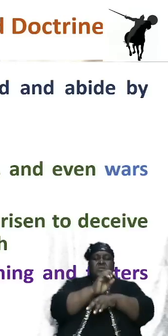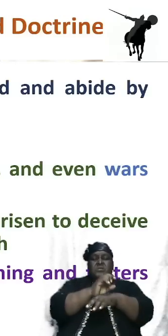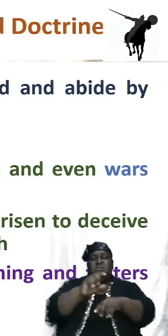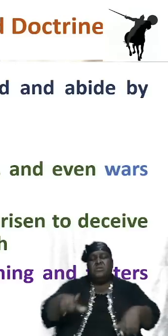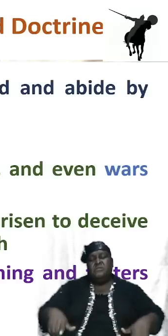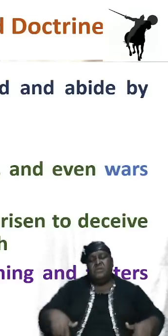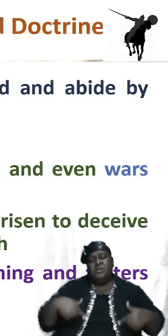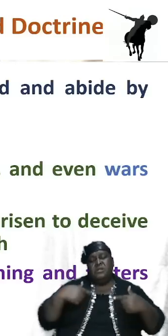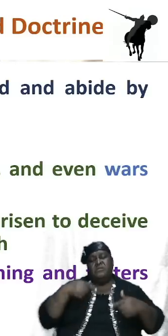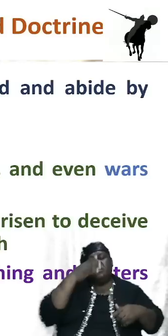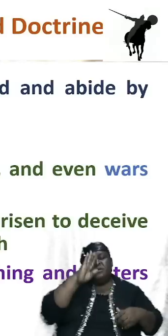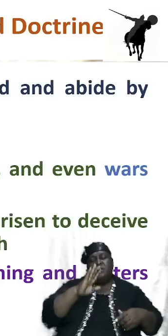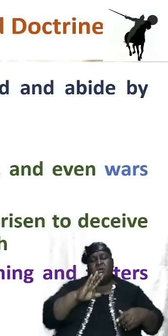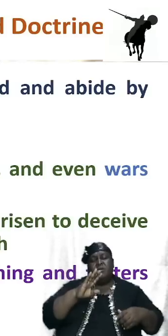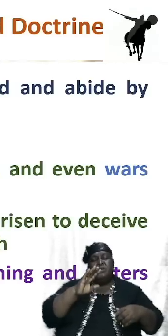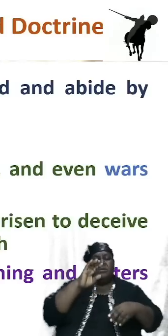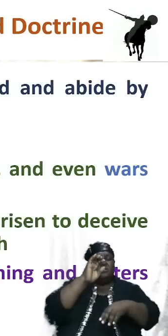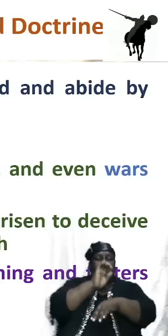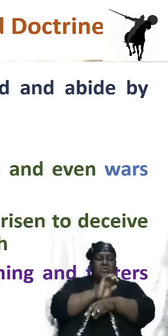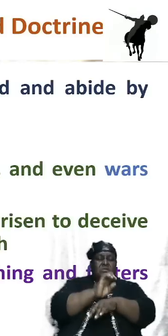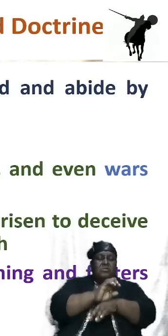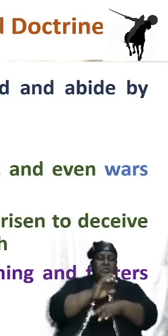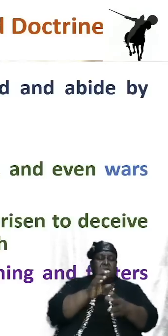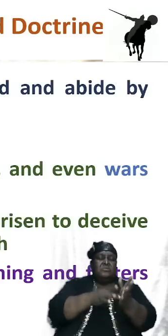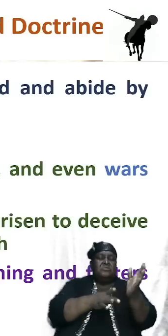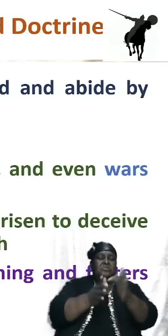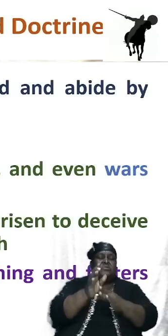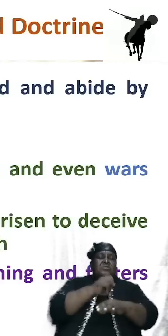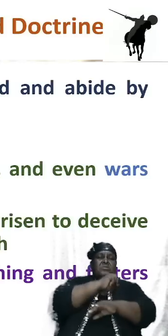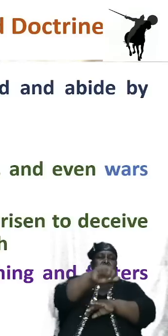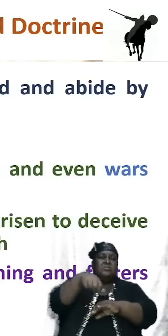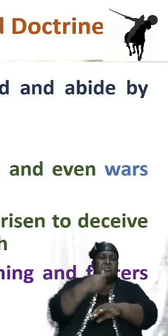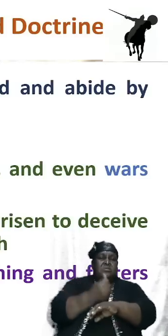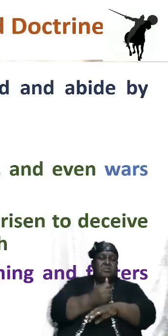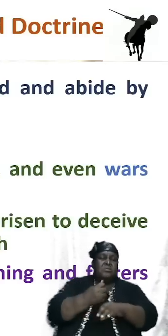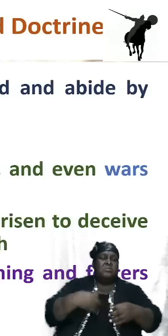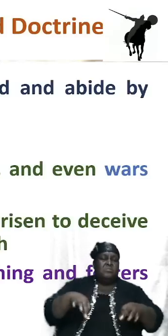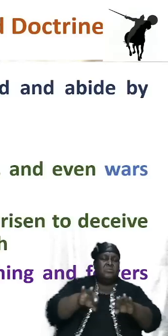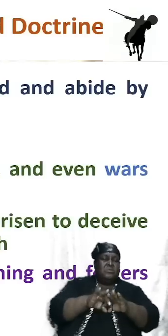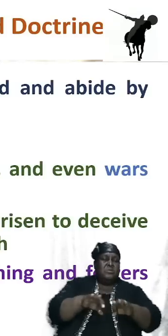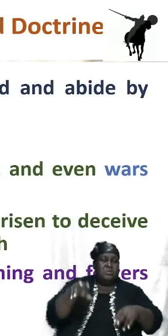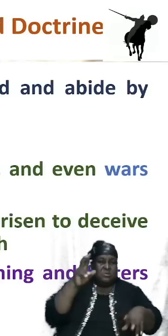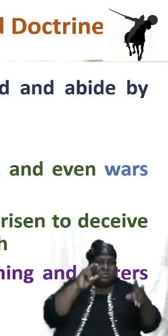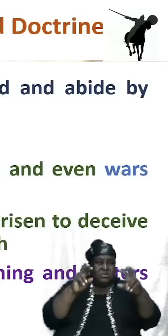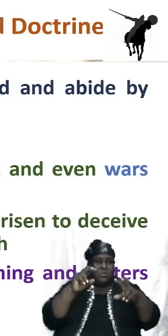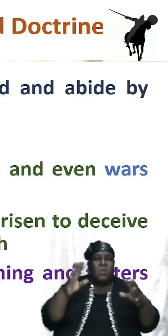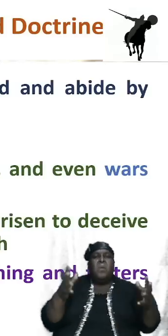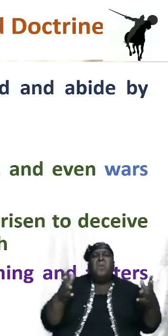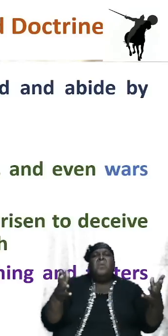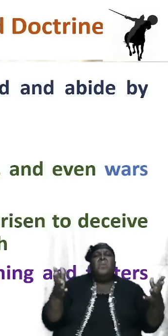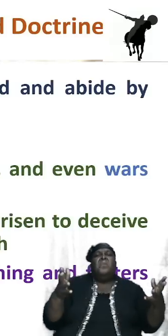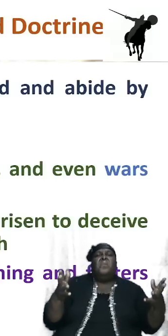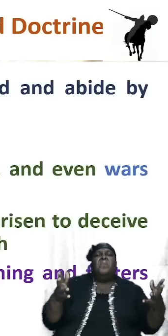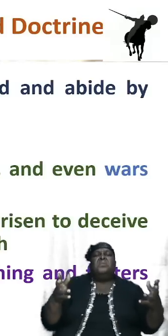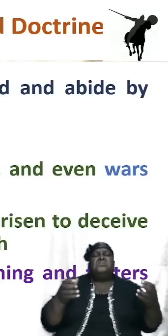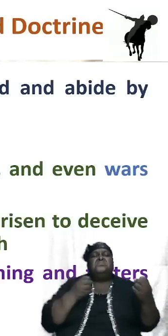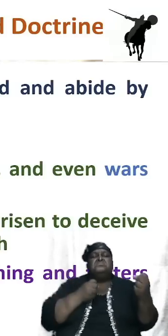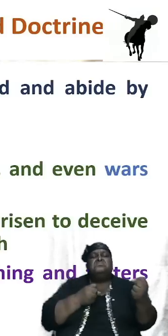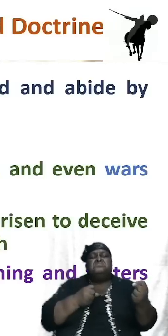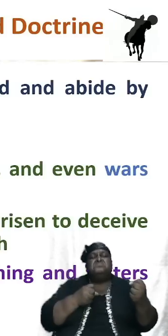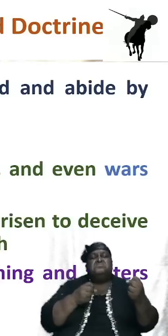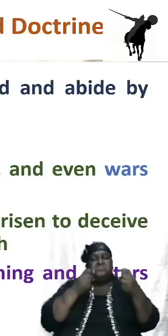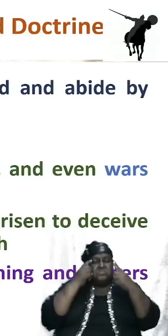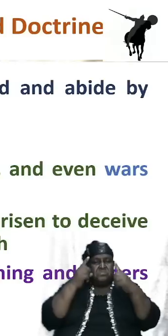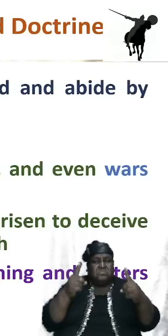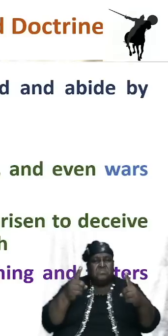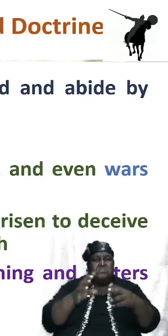Jesus established, amen, it's very important that you seek out what exactly is sound doctrine.